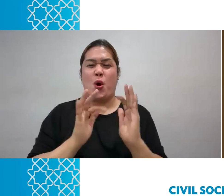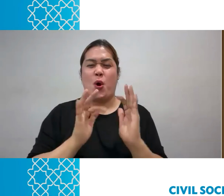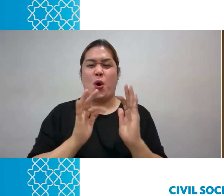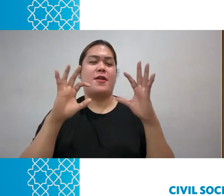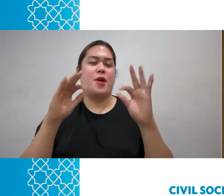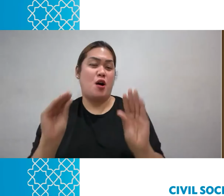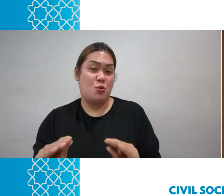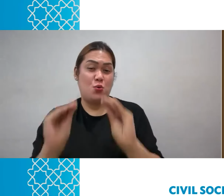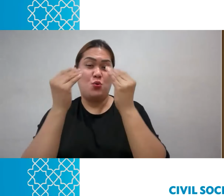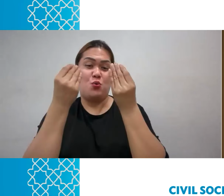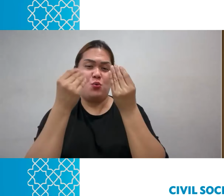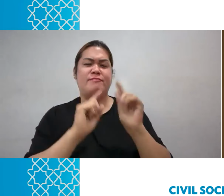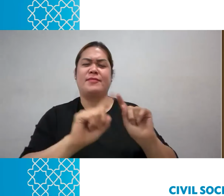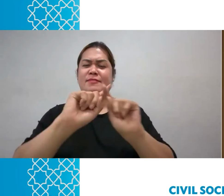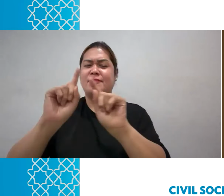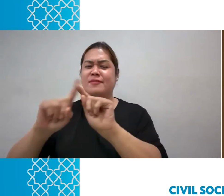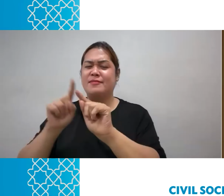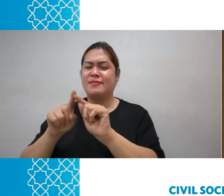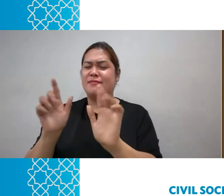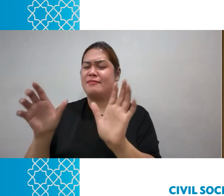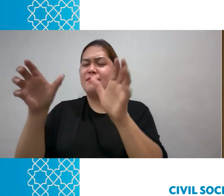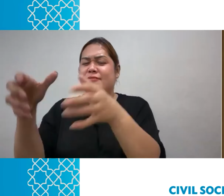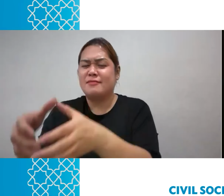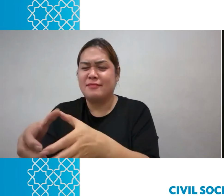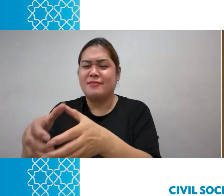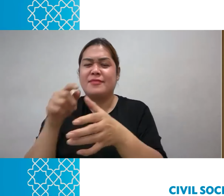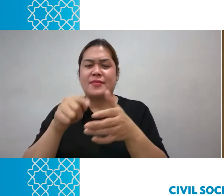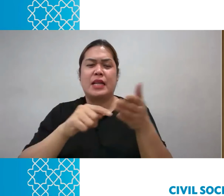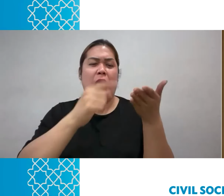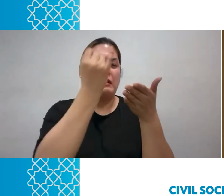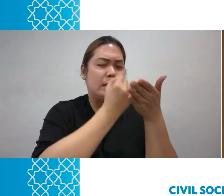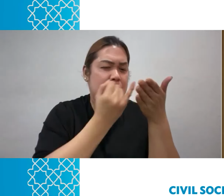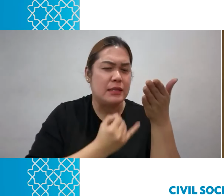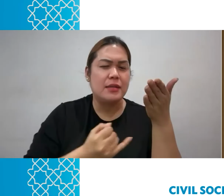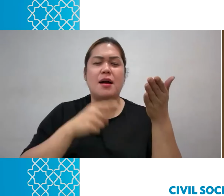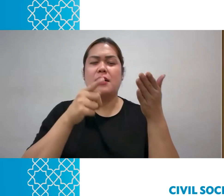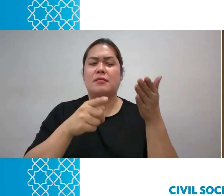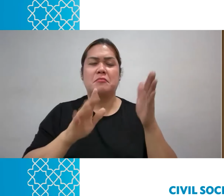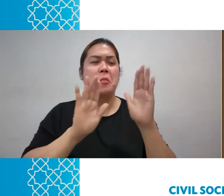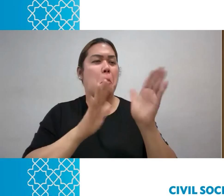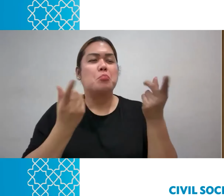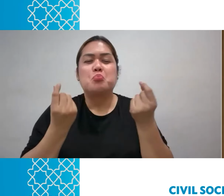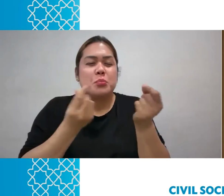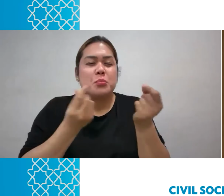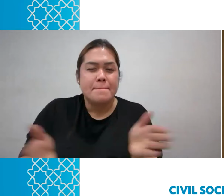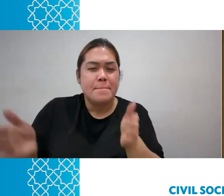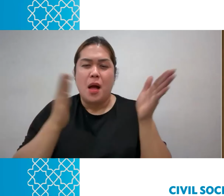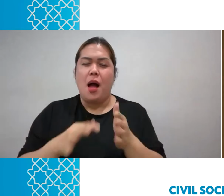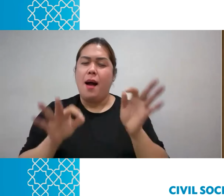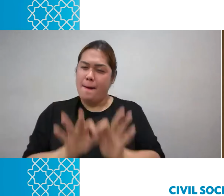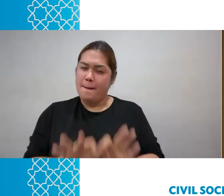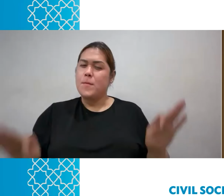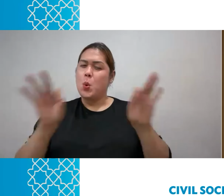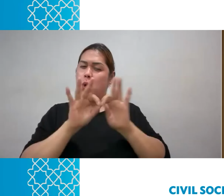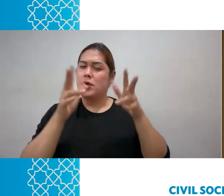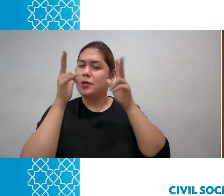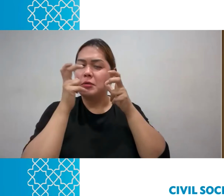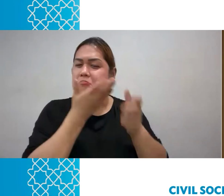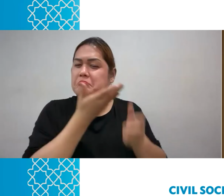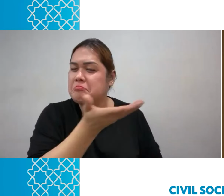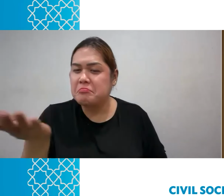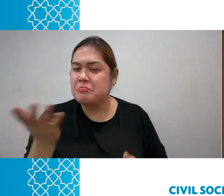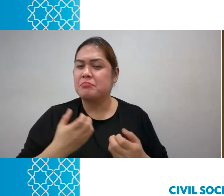case, before the design of your strategy plan, your action plan, it is important to hear from those voices and not just